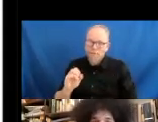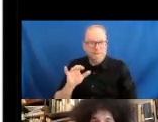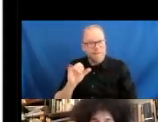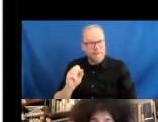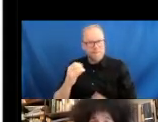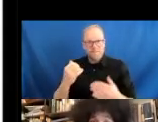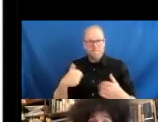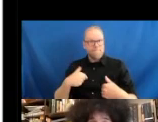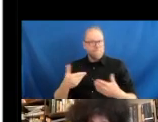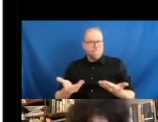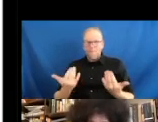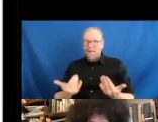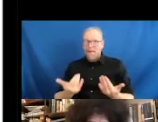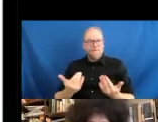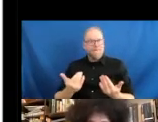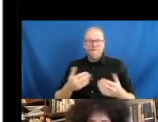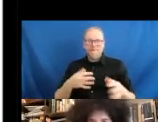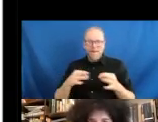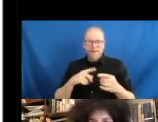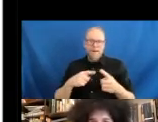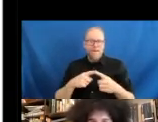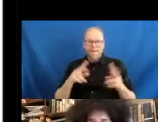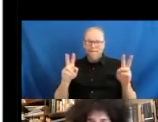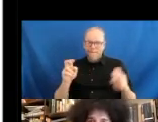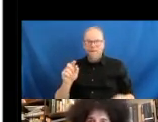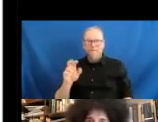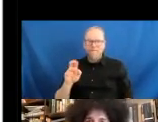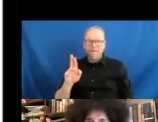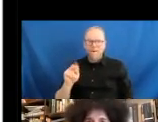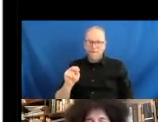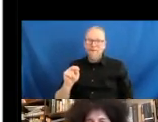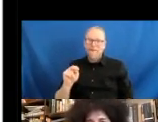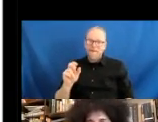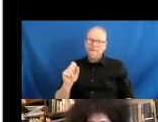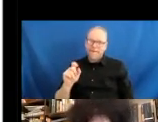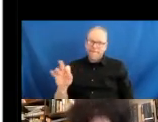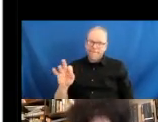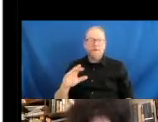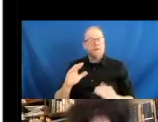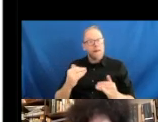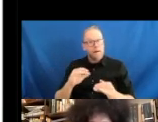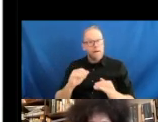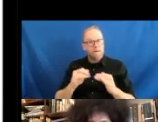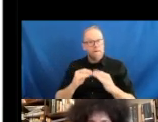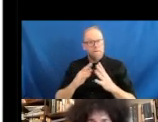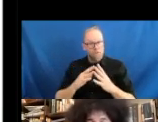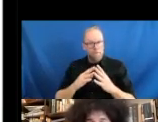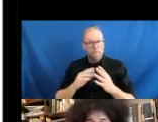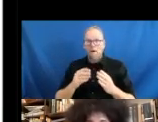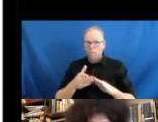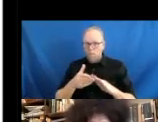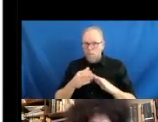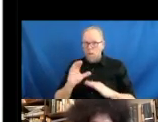to talk about the fun stuff. So, when forming or operating a cooperative, there